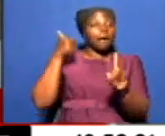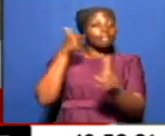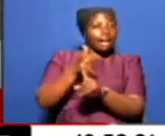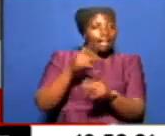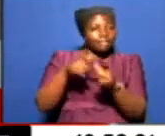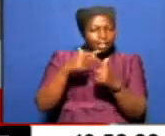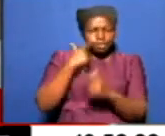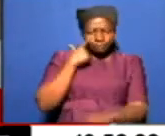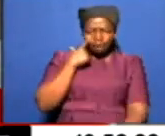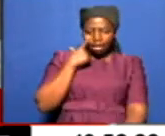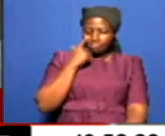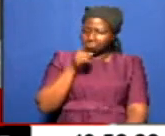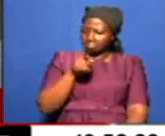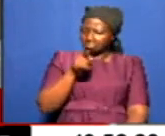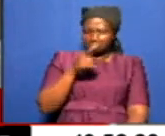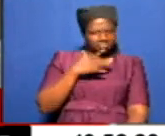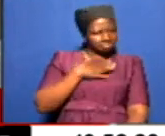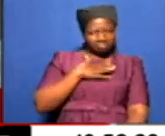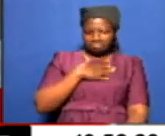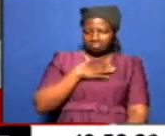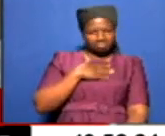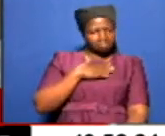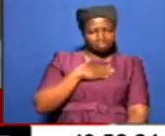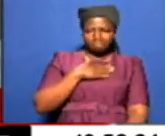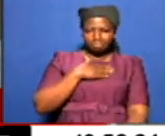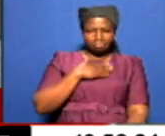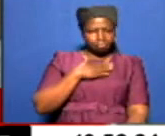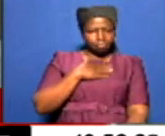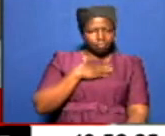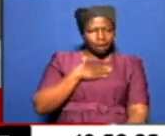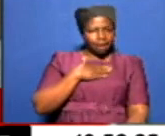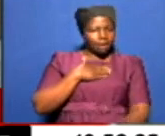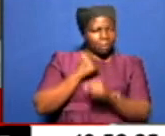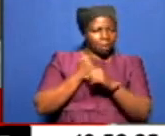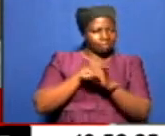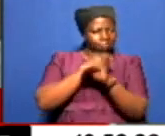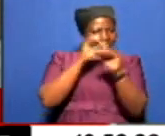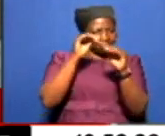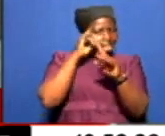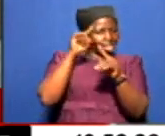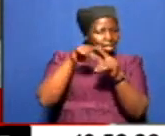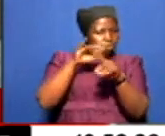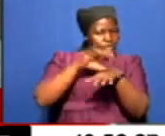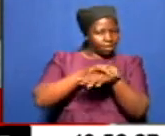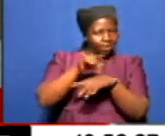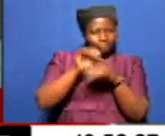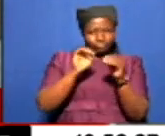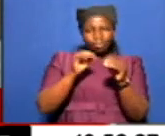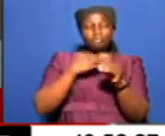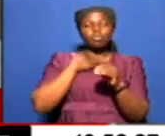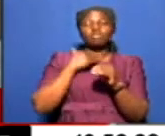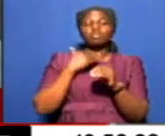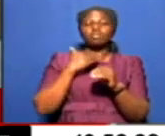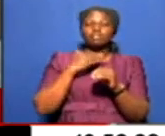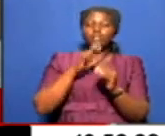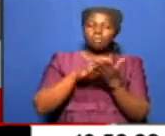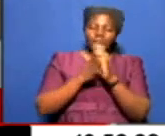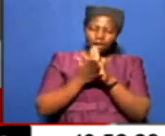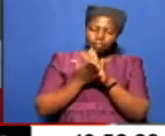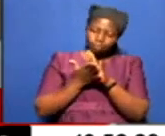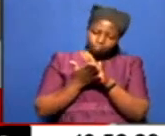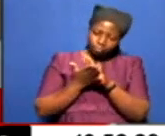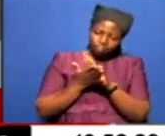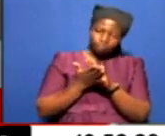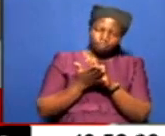is actually not my calling. Mm-hmm. I need to go back to who I was. So we rehabilitate them back to the normal state